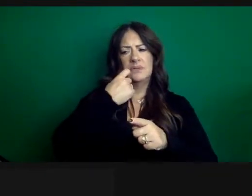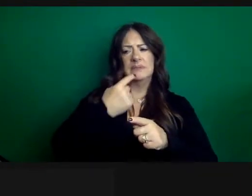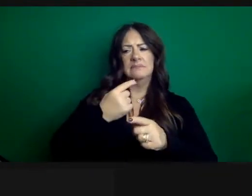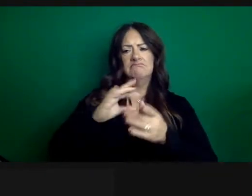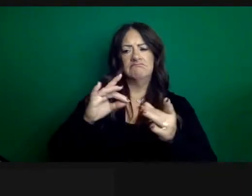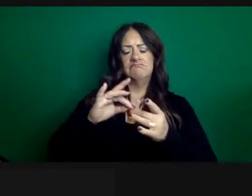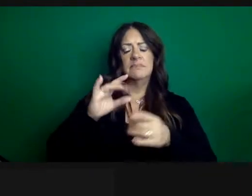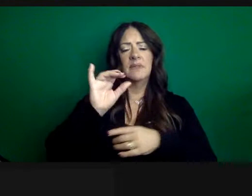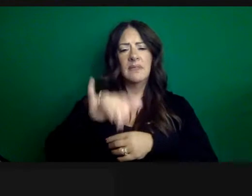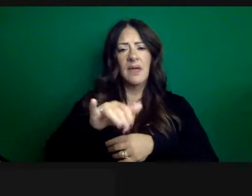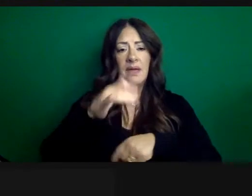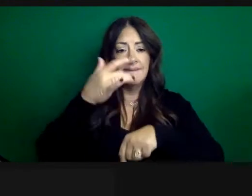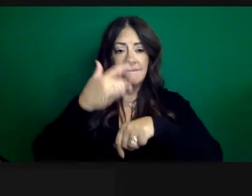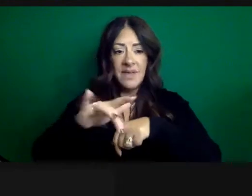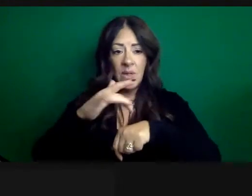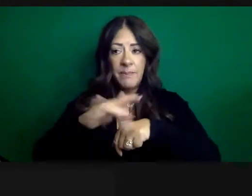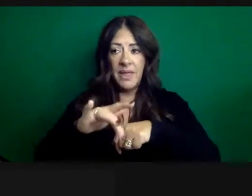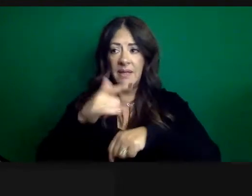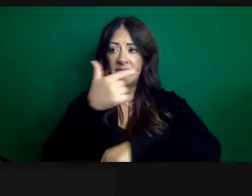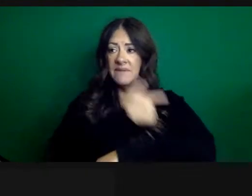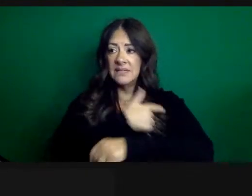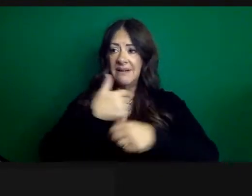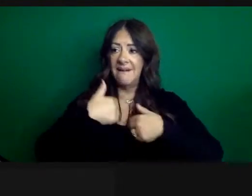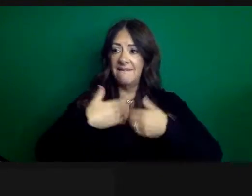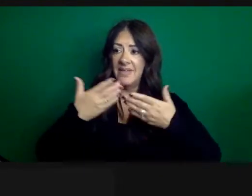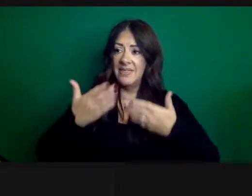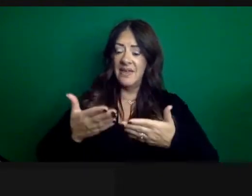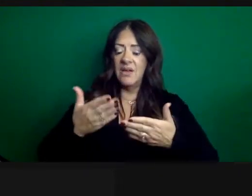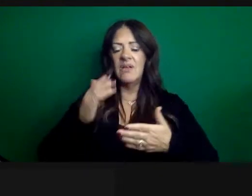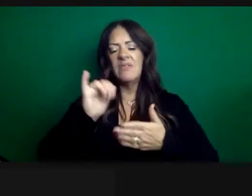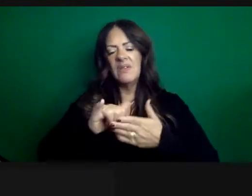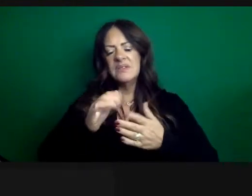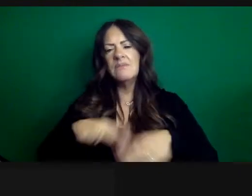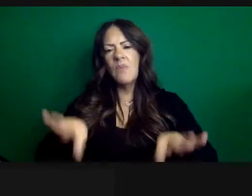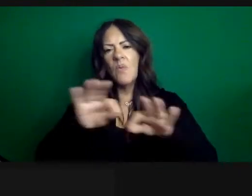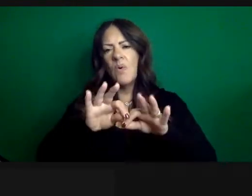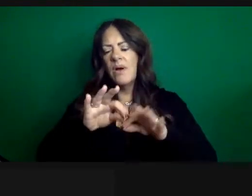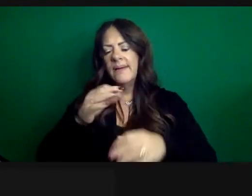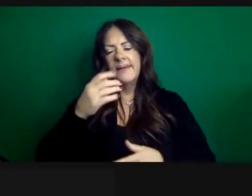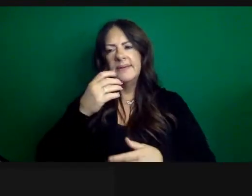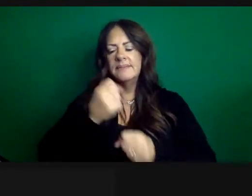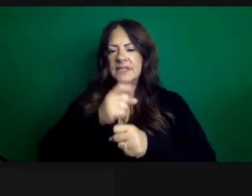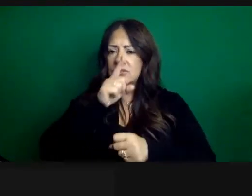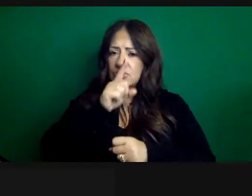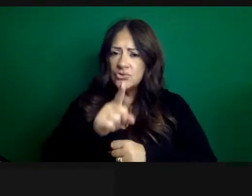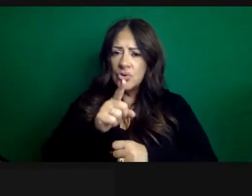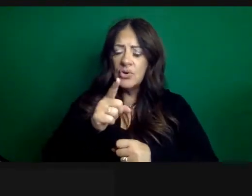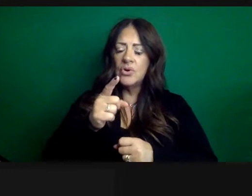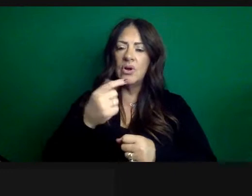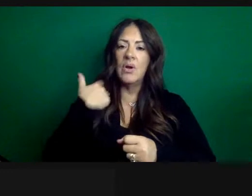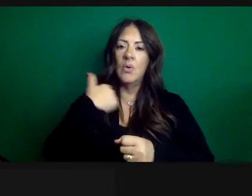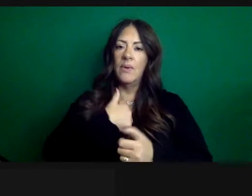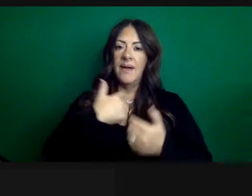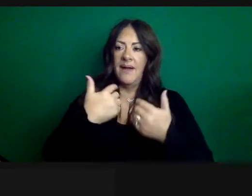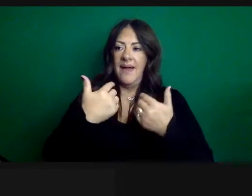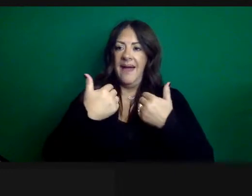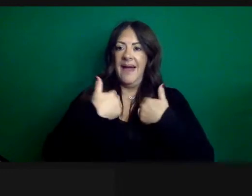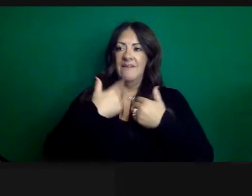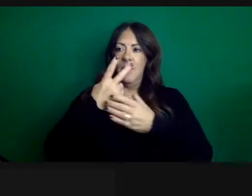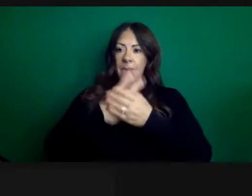the availability of vaccine, always top of mind on these issues, making sure that we're able to